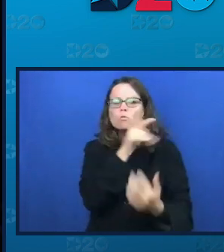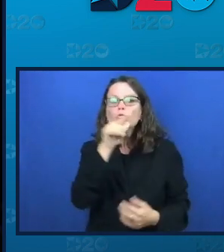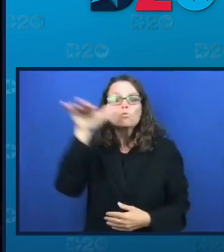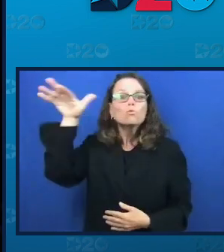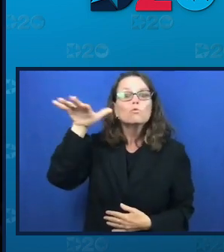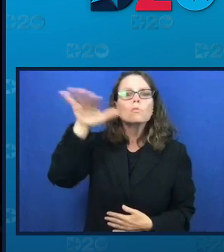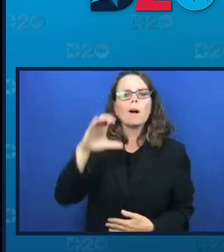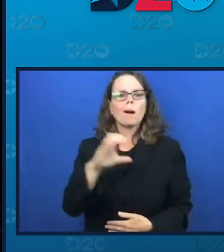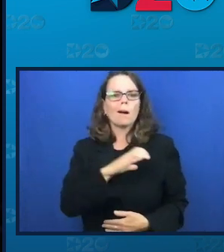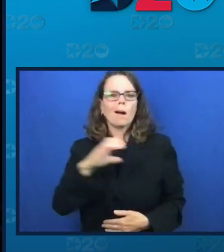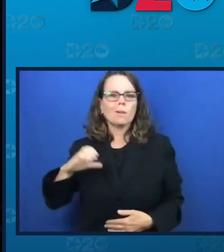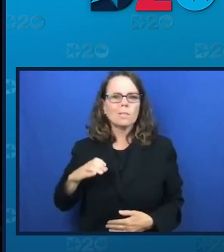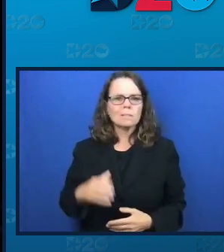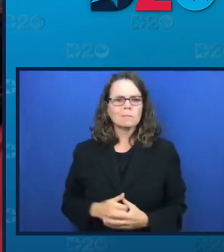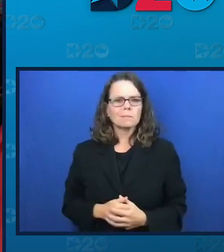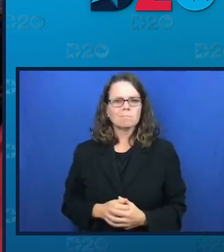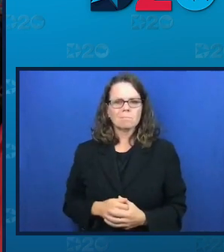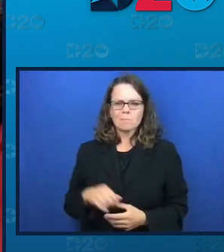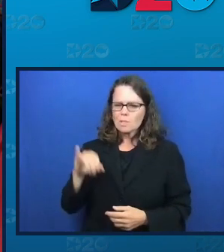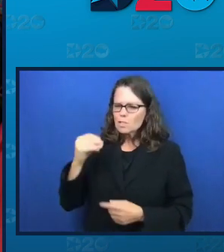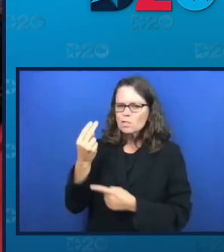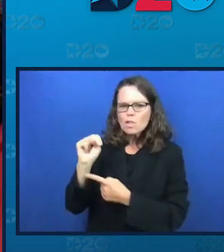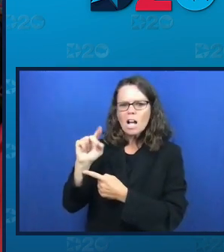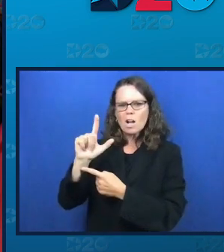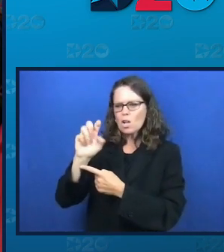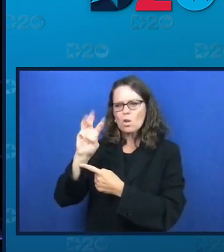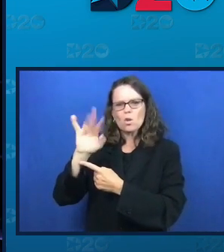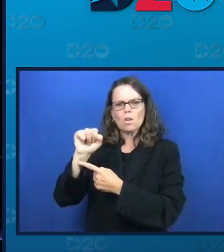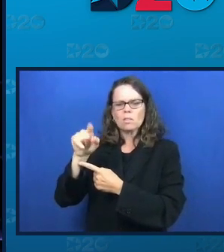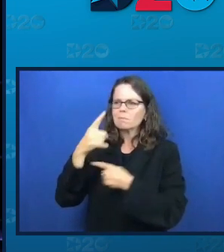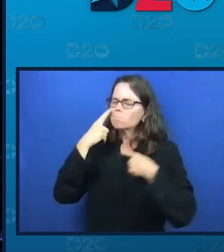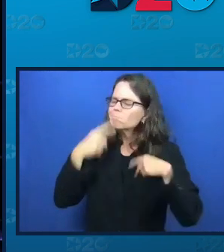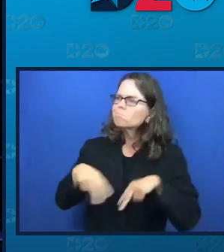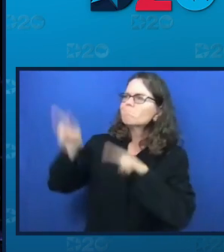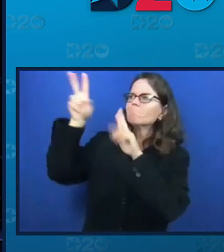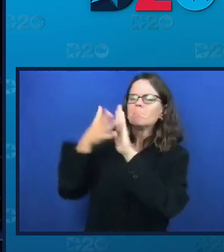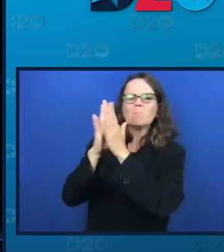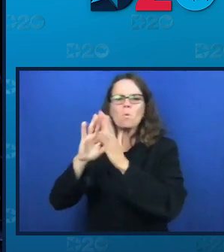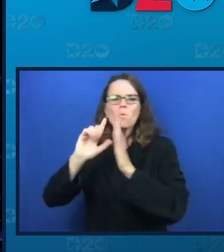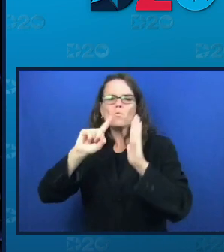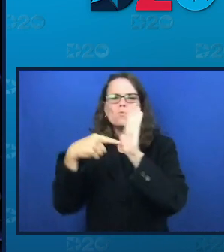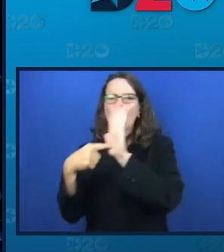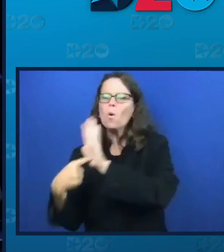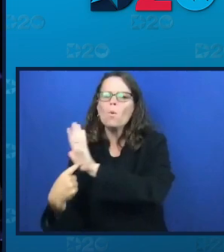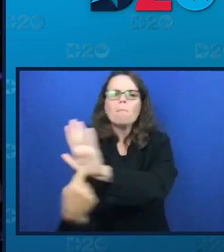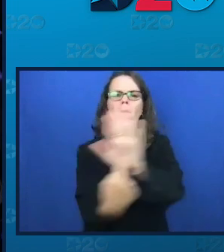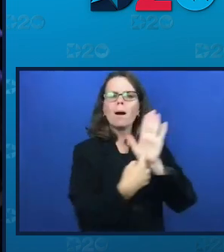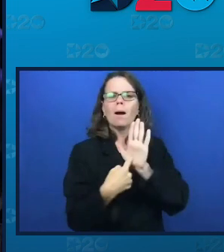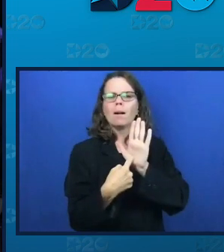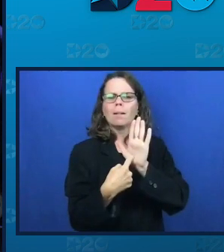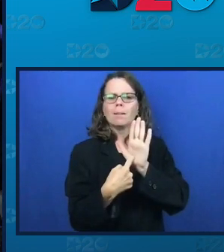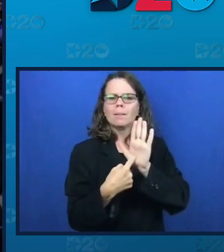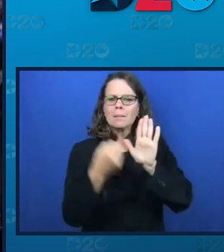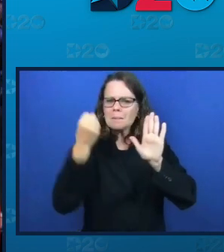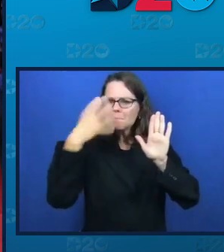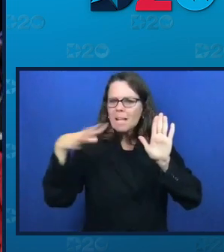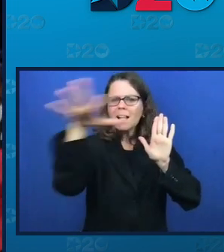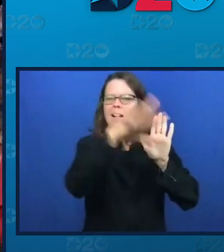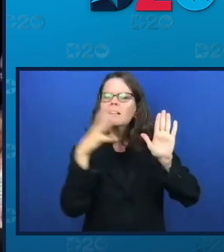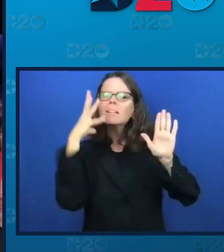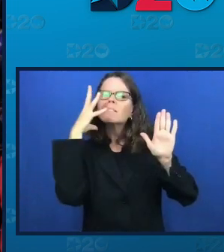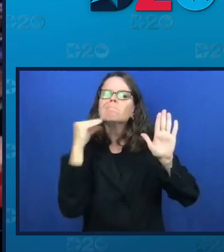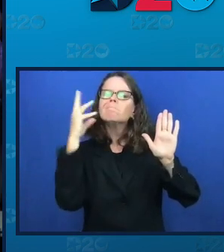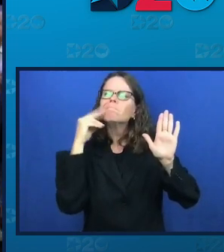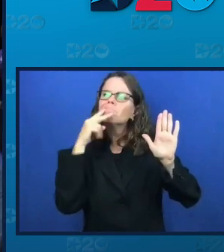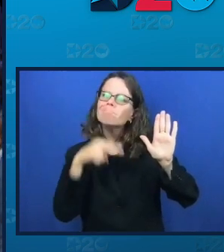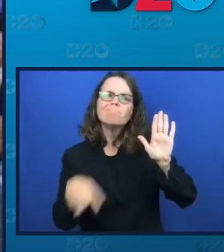they were freshmen or here a long time, because he brought with him a kind of heft, a